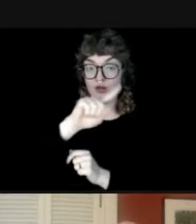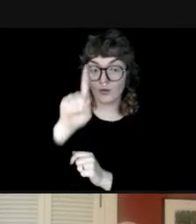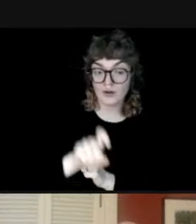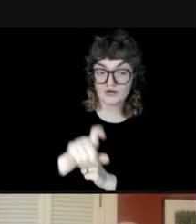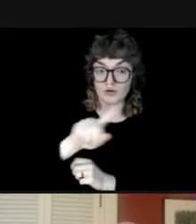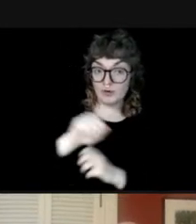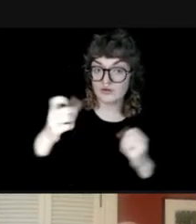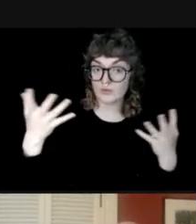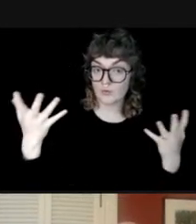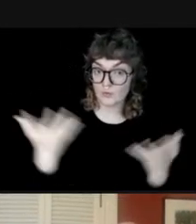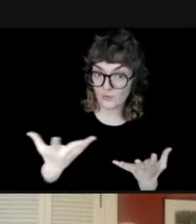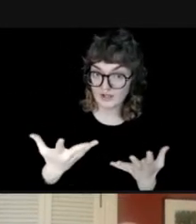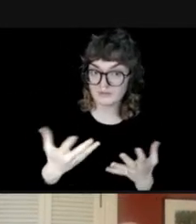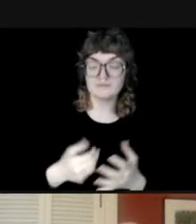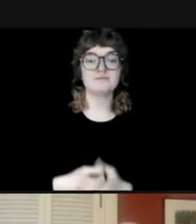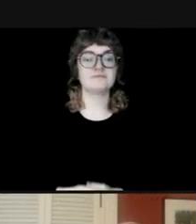is,